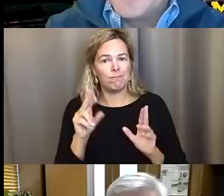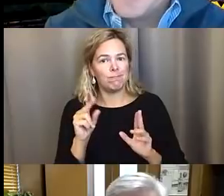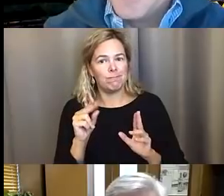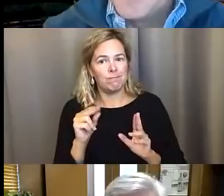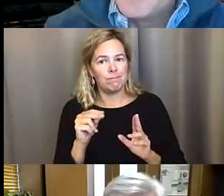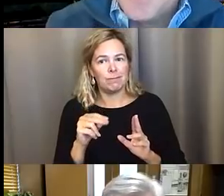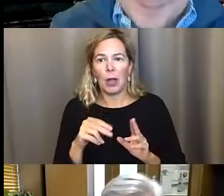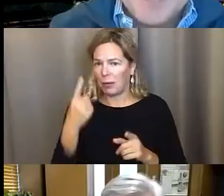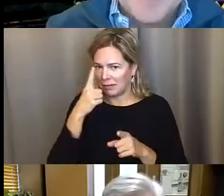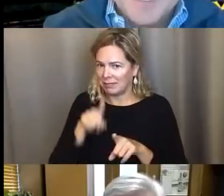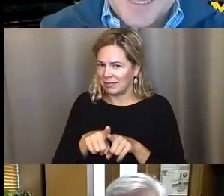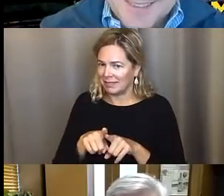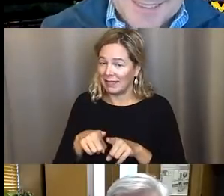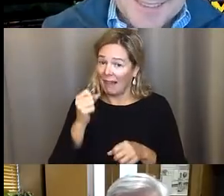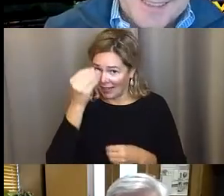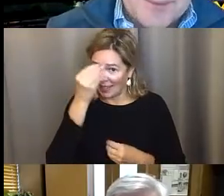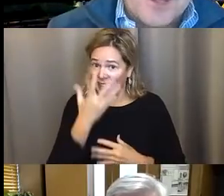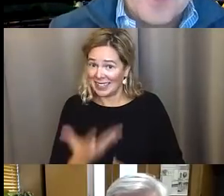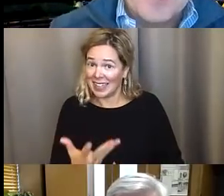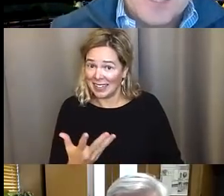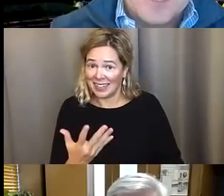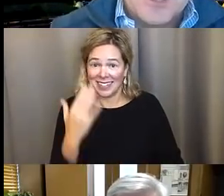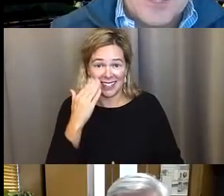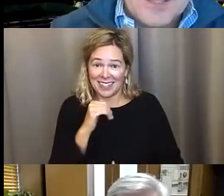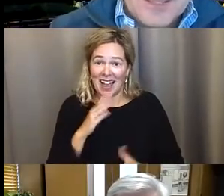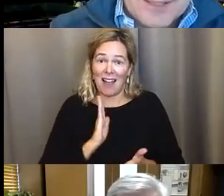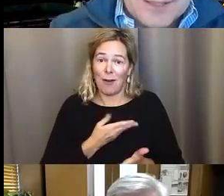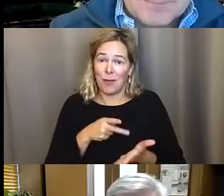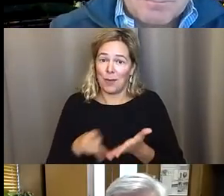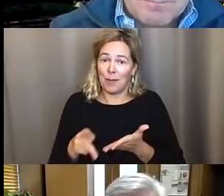that definitively. Yeah, I just want to make sure that's clear.